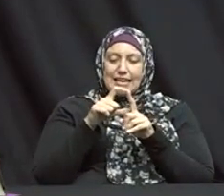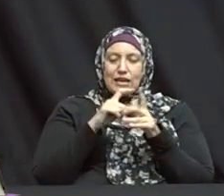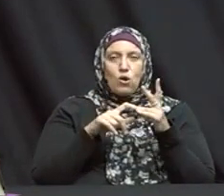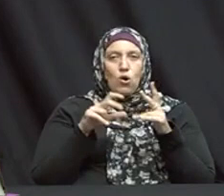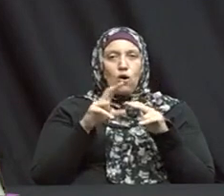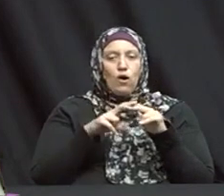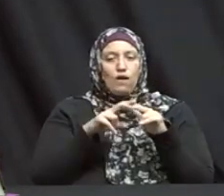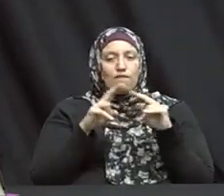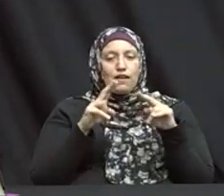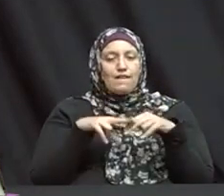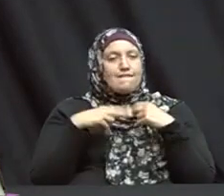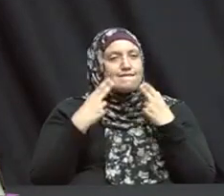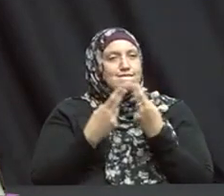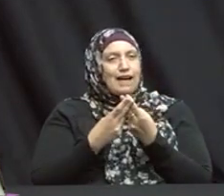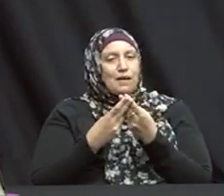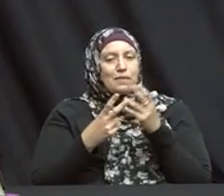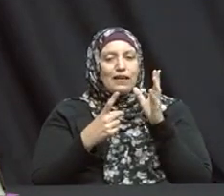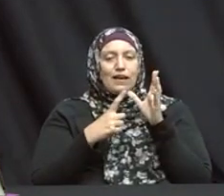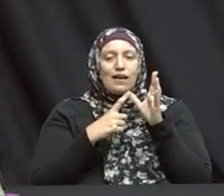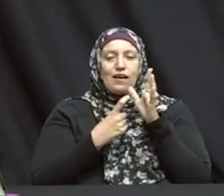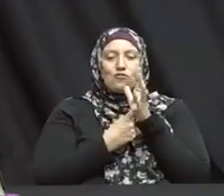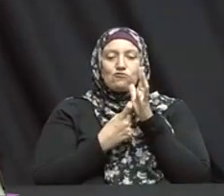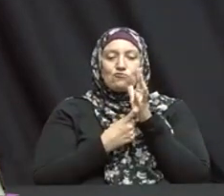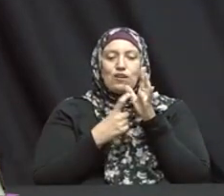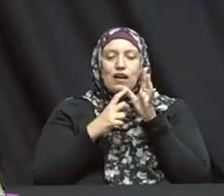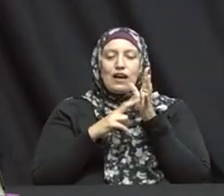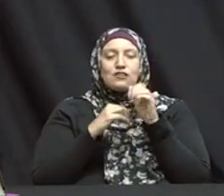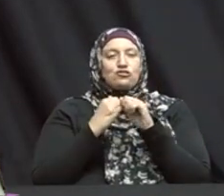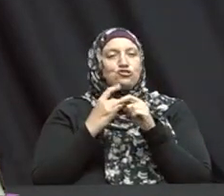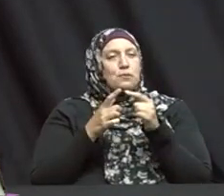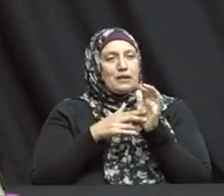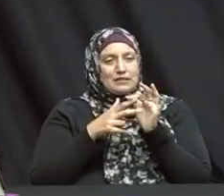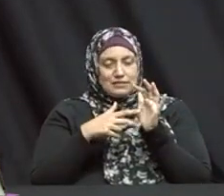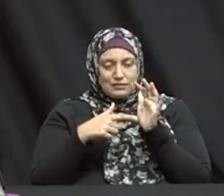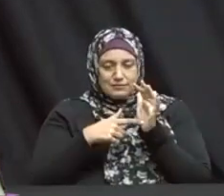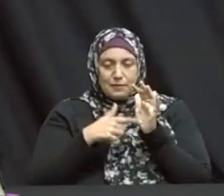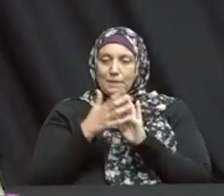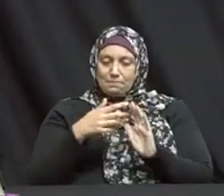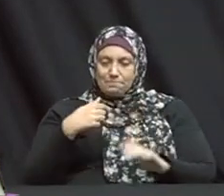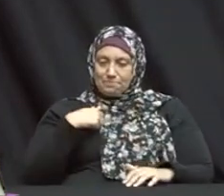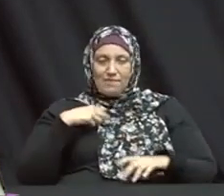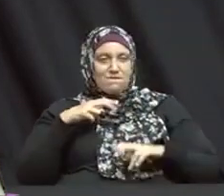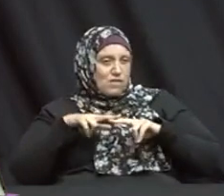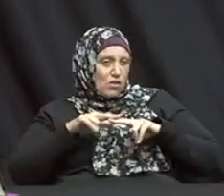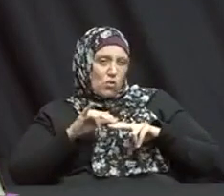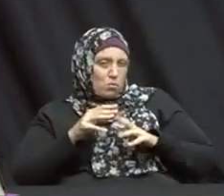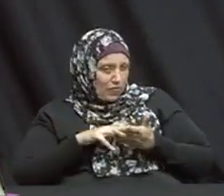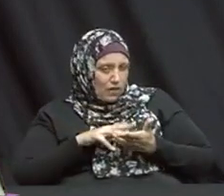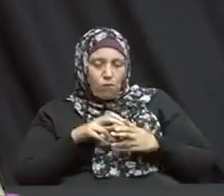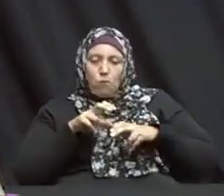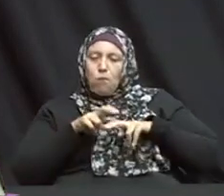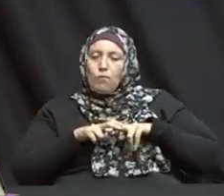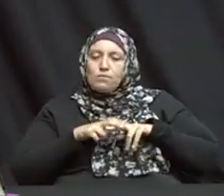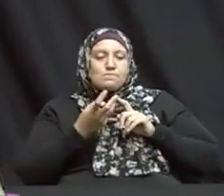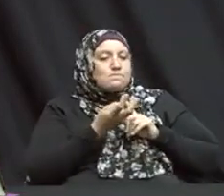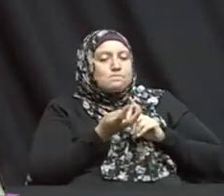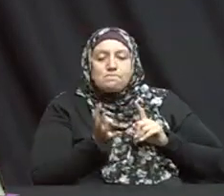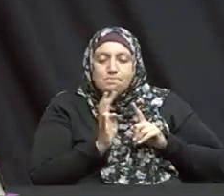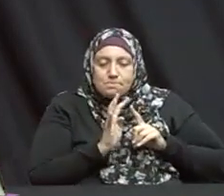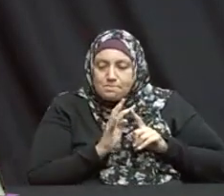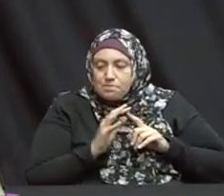example, the father or the mother sits with the children and his or her husband or